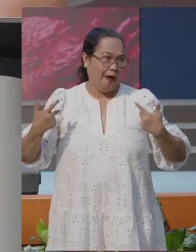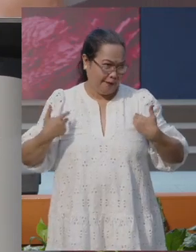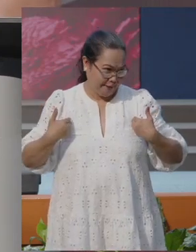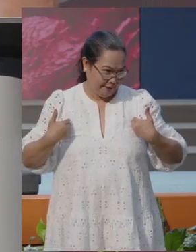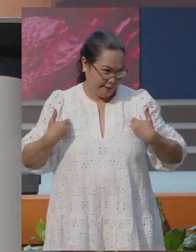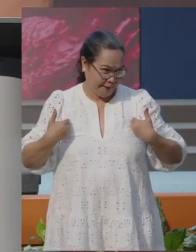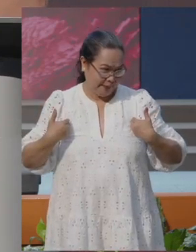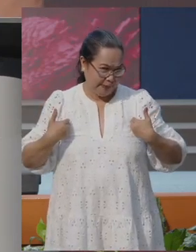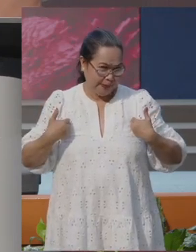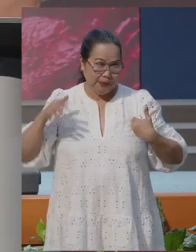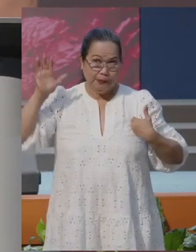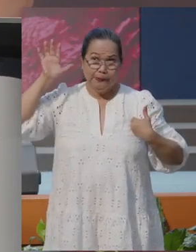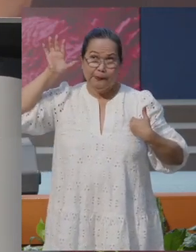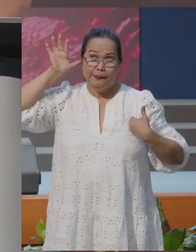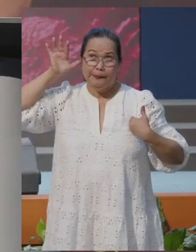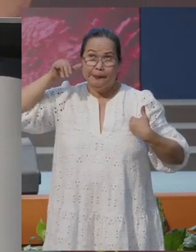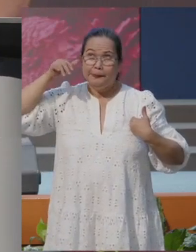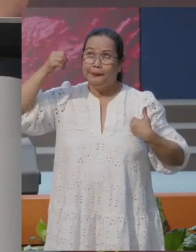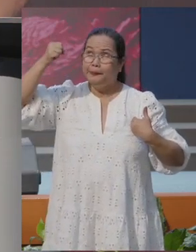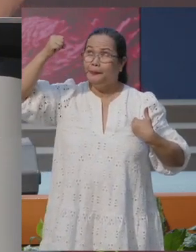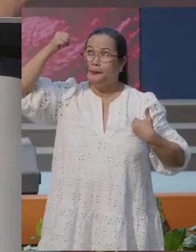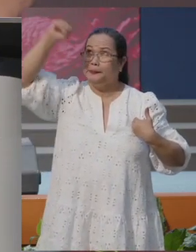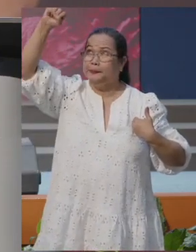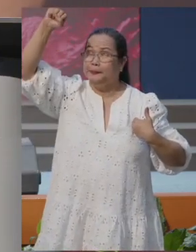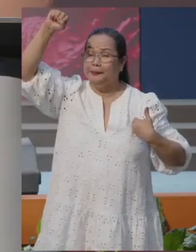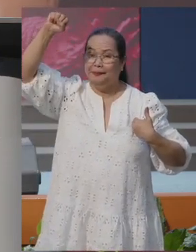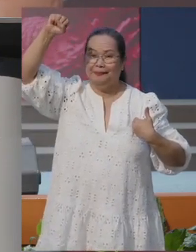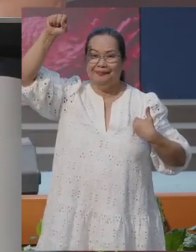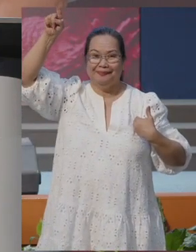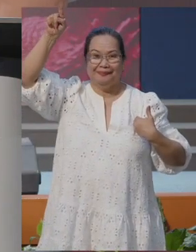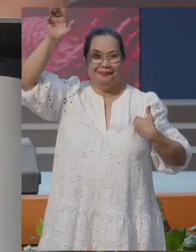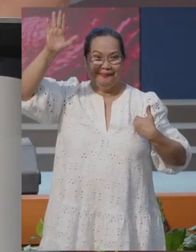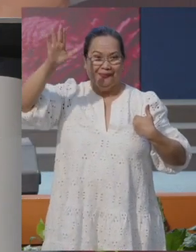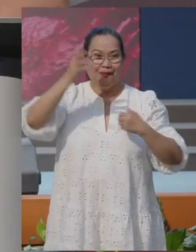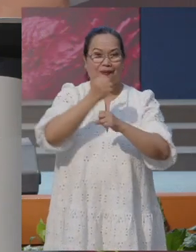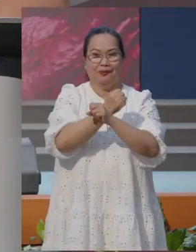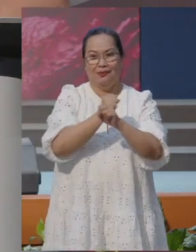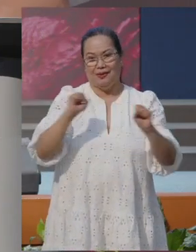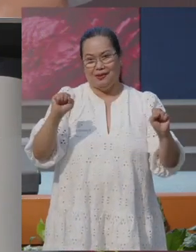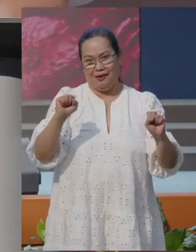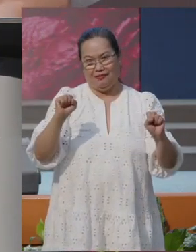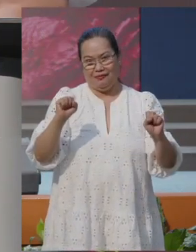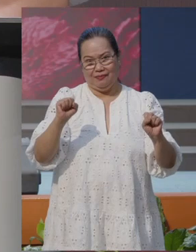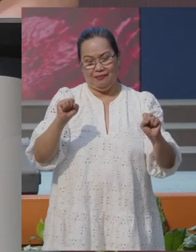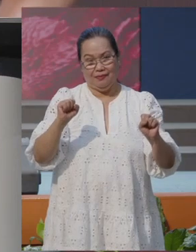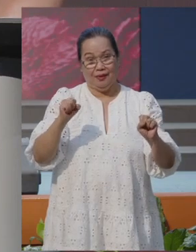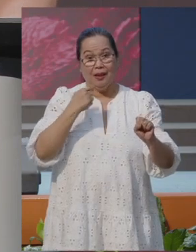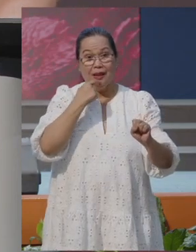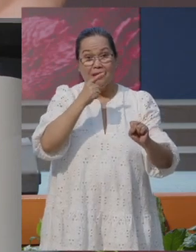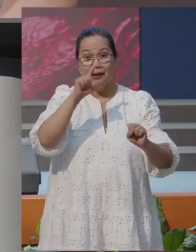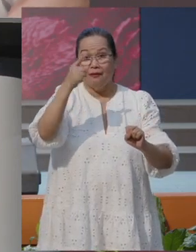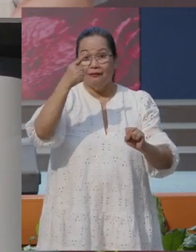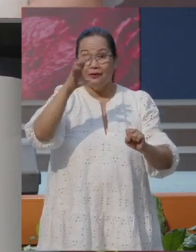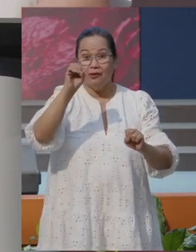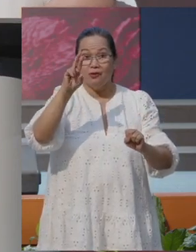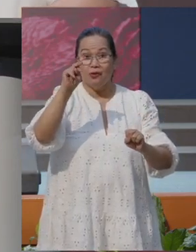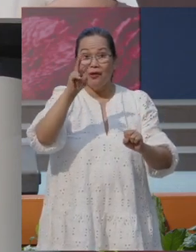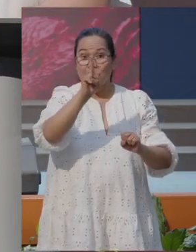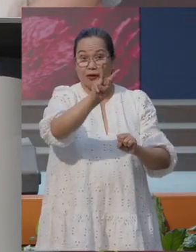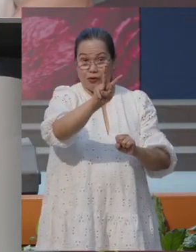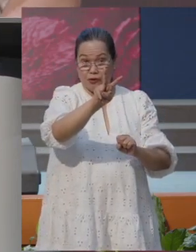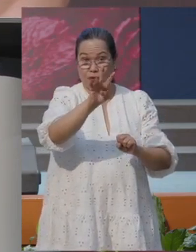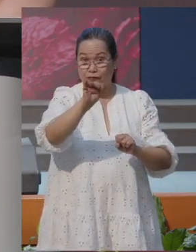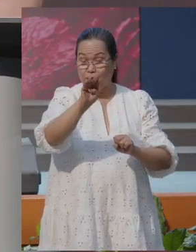hindi makikinig sa kanyang panawagan na tayo'y maligtas. Sabi sa 1 Corinthians 2:14,